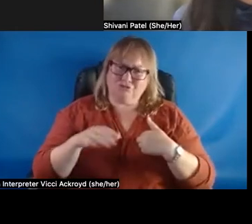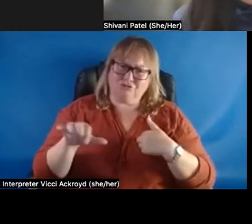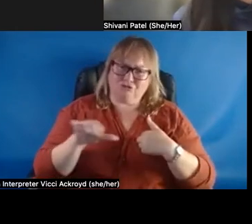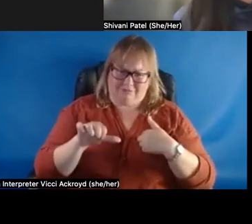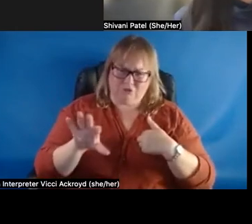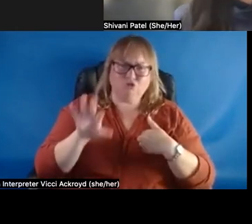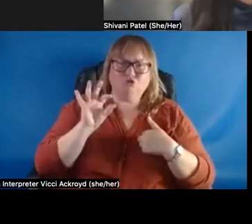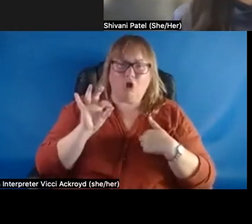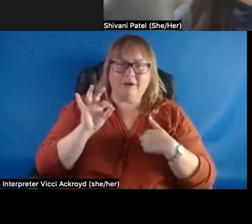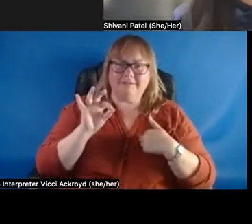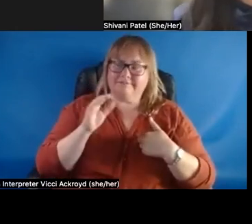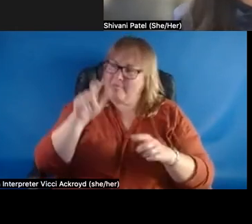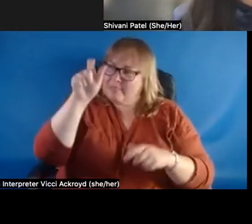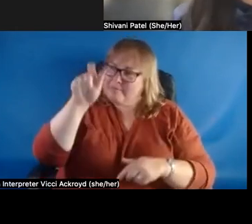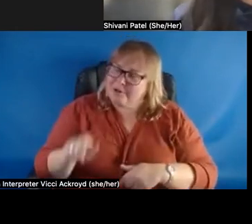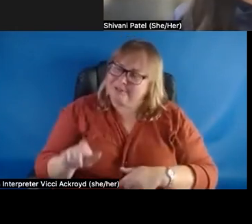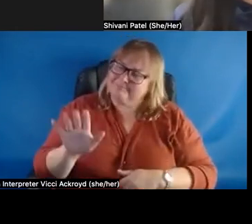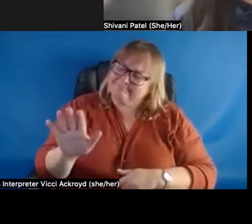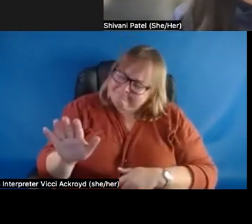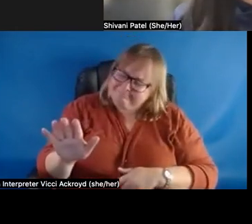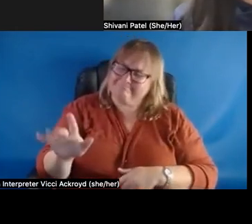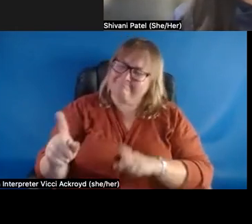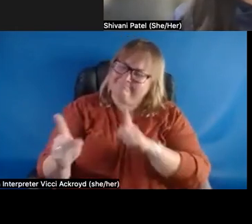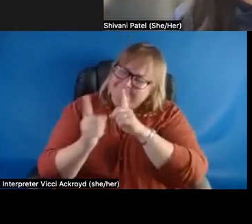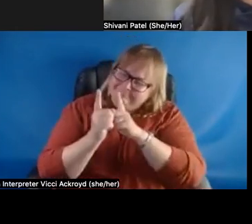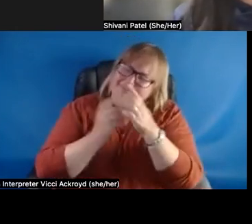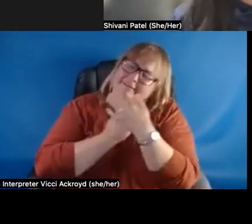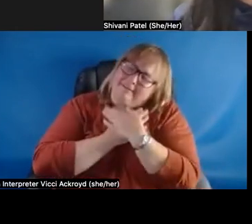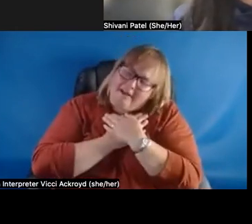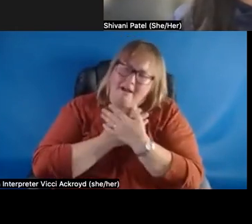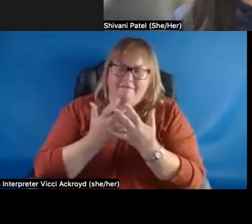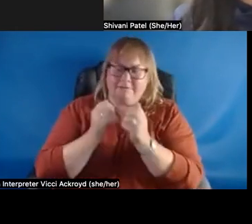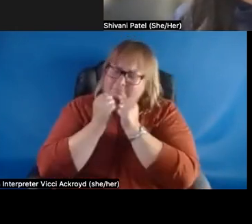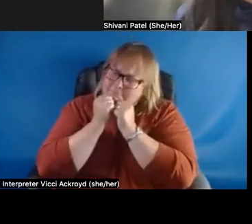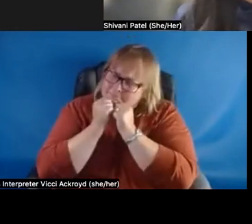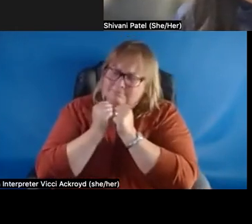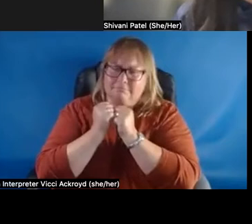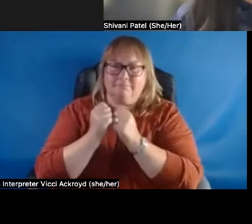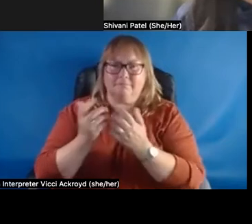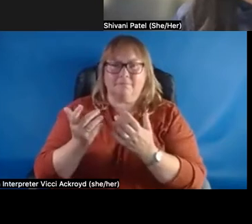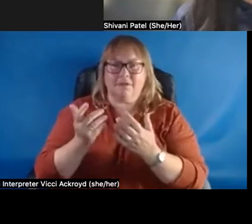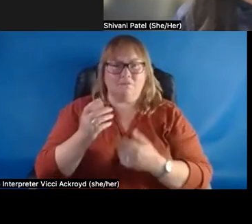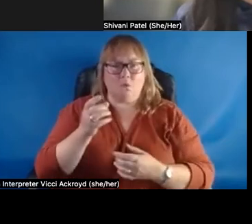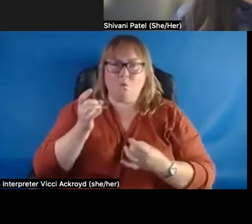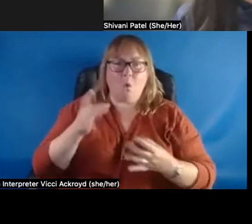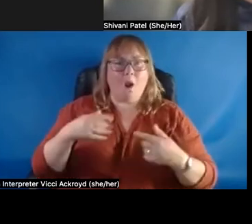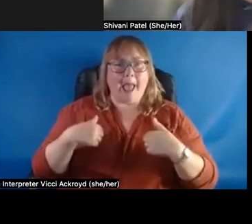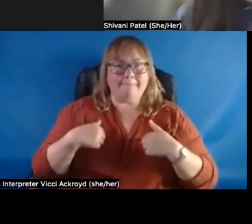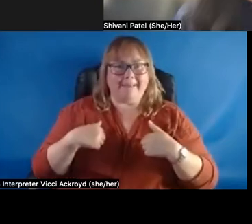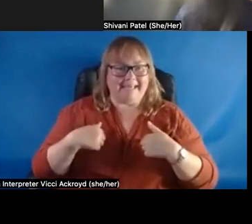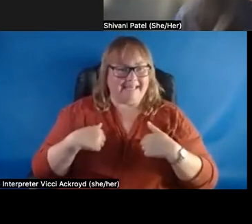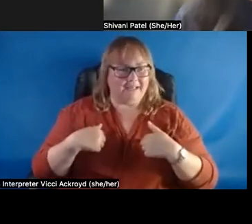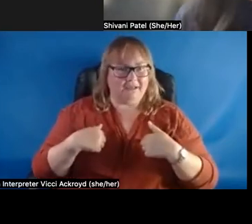want to love, or who I love really dearly, and if I can't be with that person because of